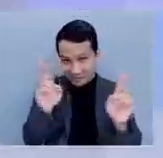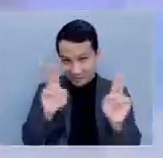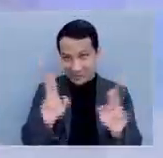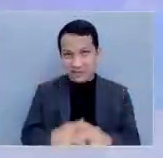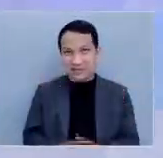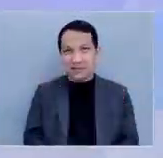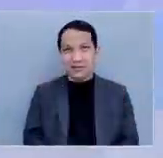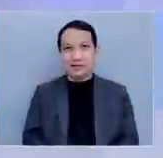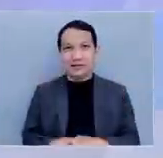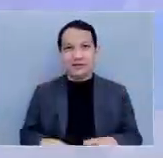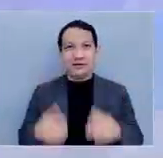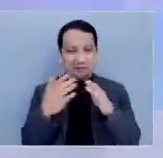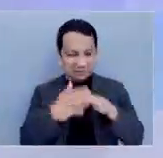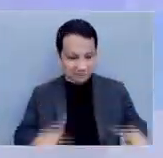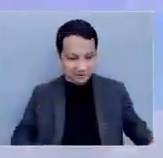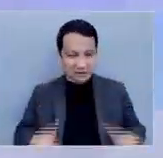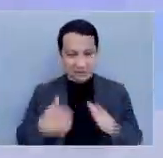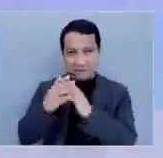go.